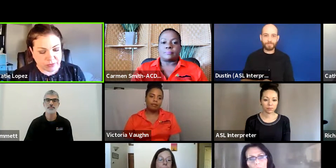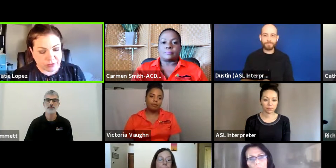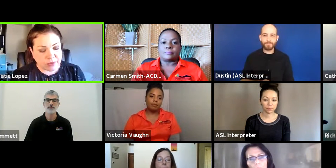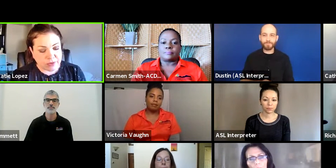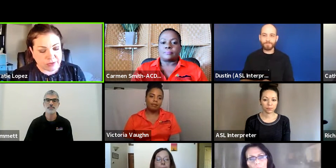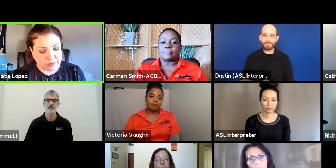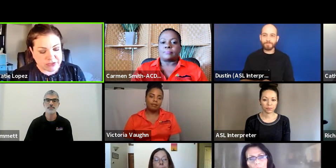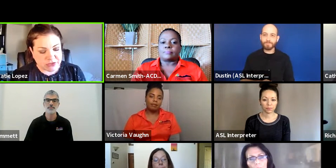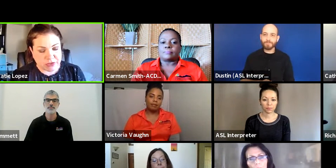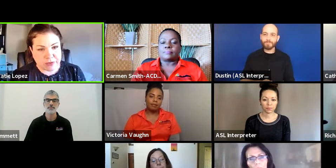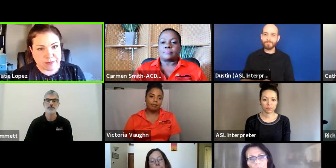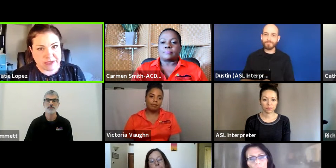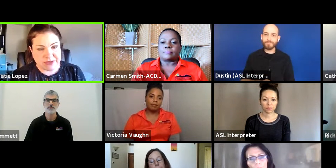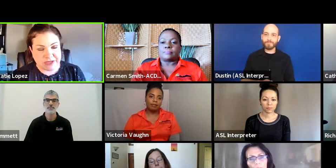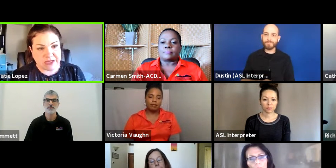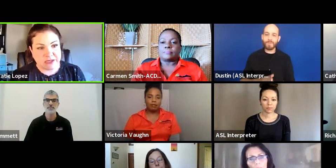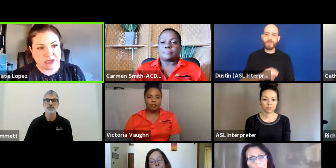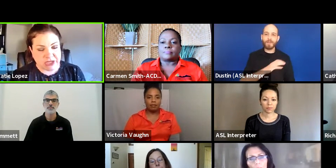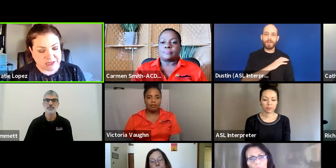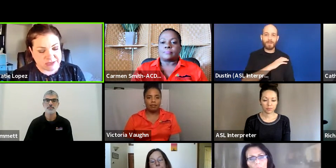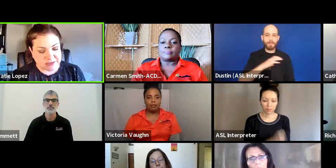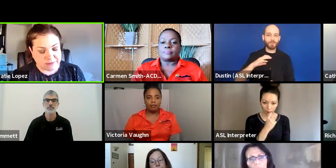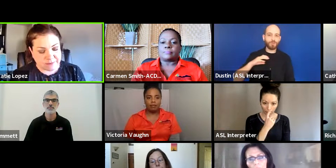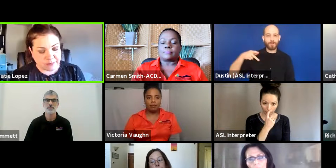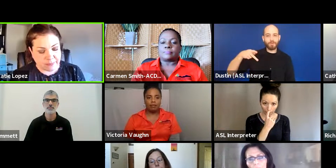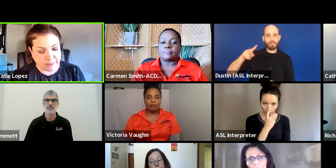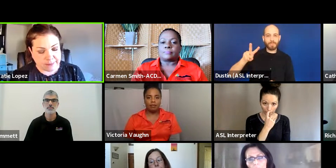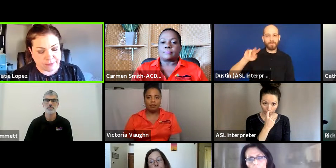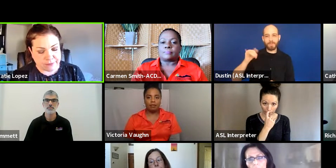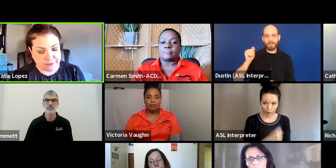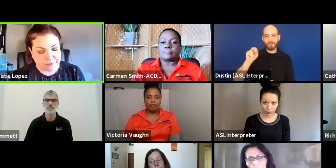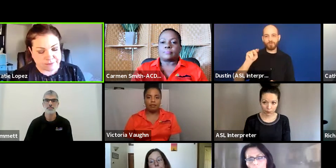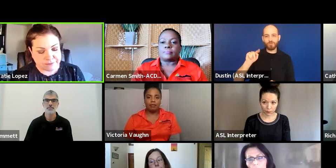Here. Commissioner P.V. Jantz.